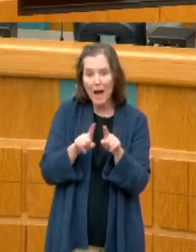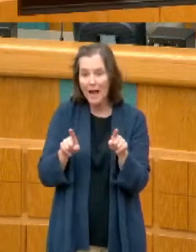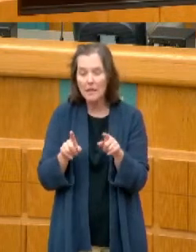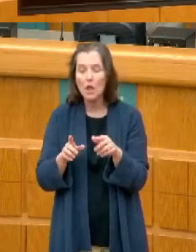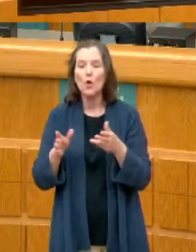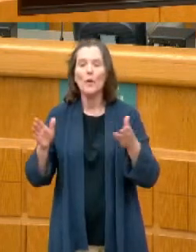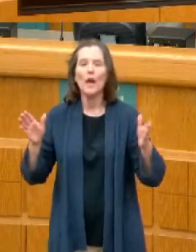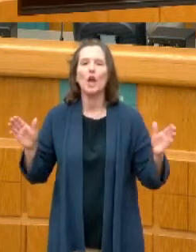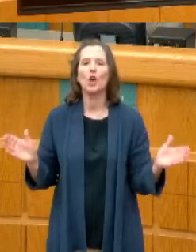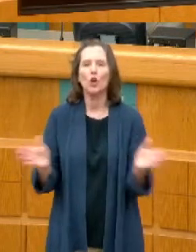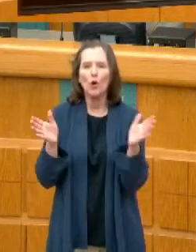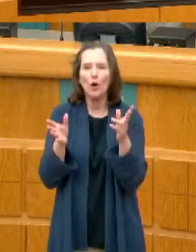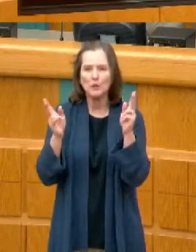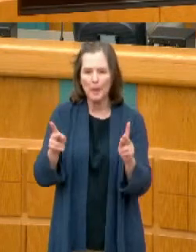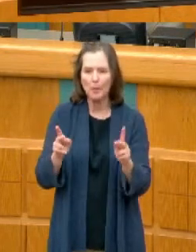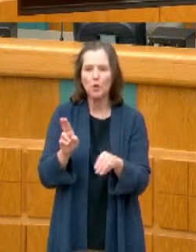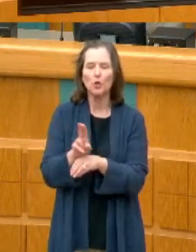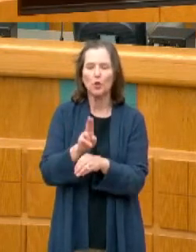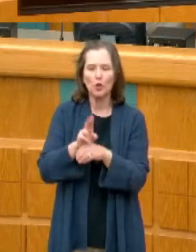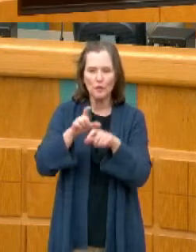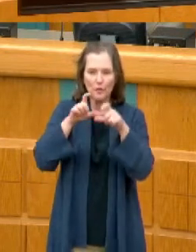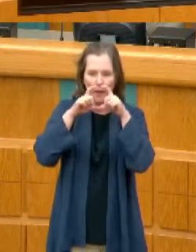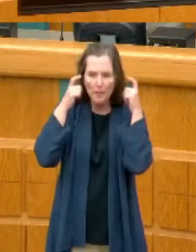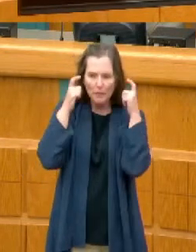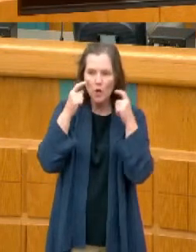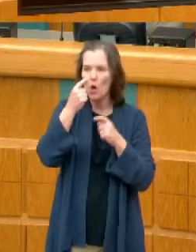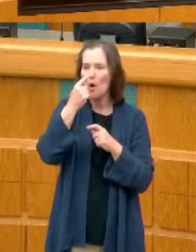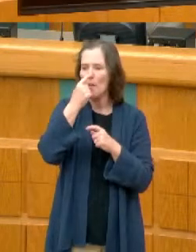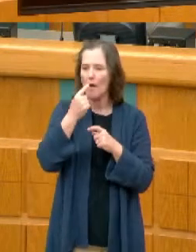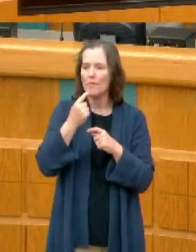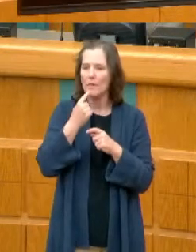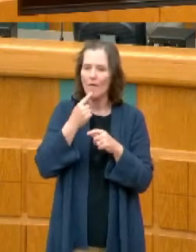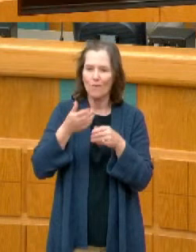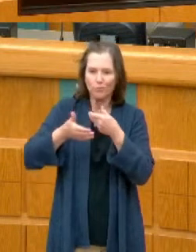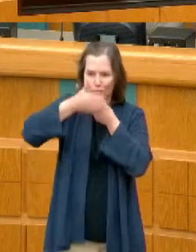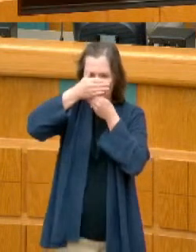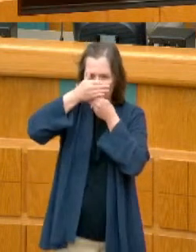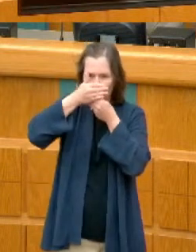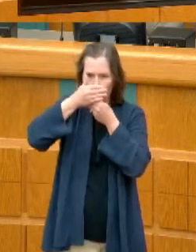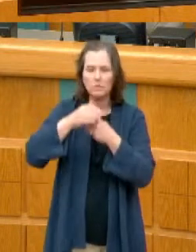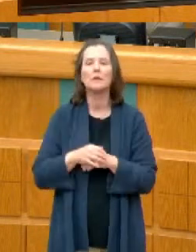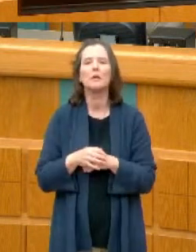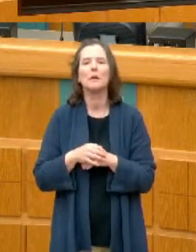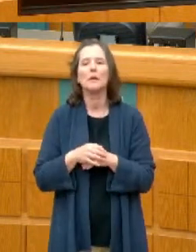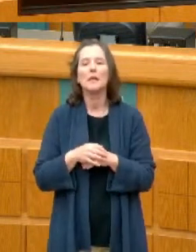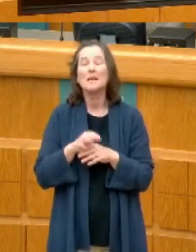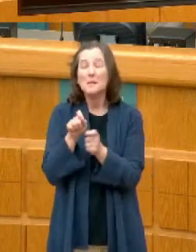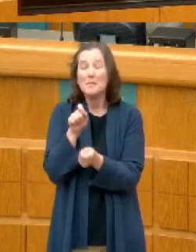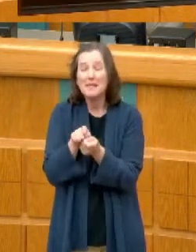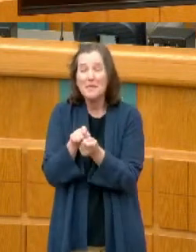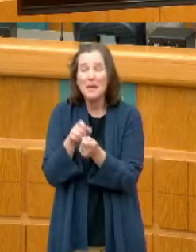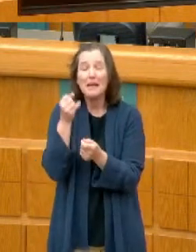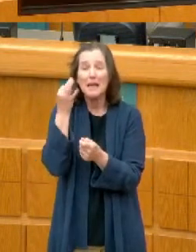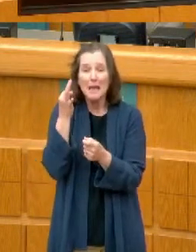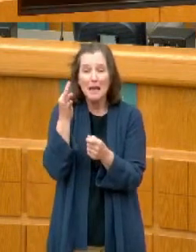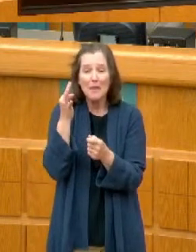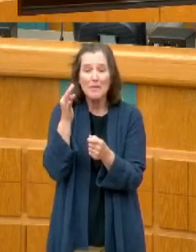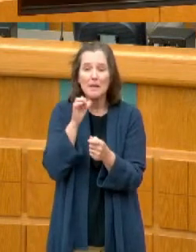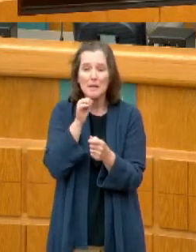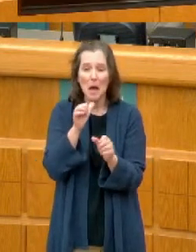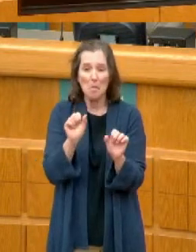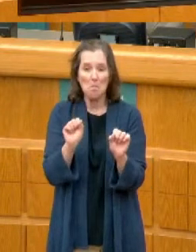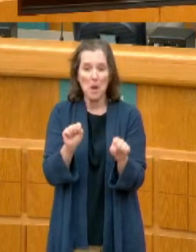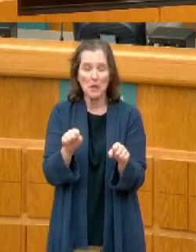to wear face coverings over your nose and mouth, particularly if it is not feasible to maintain